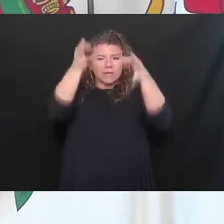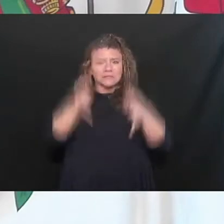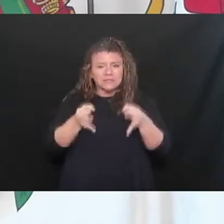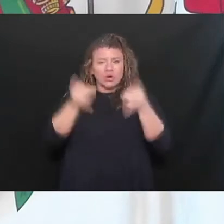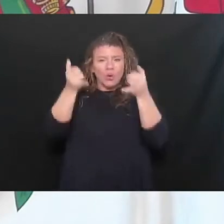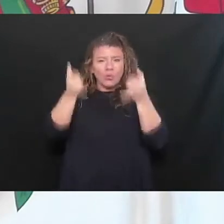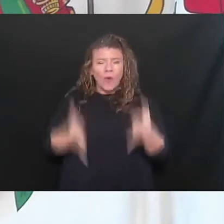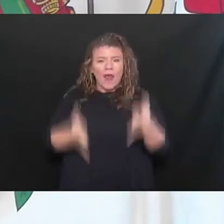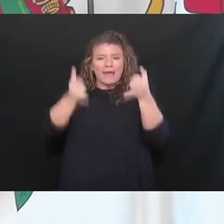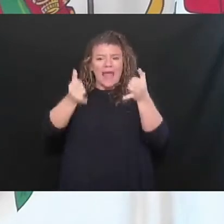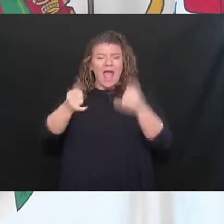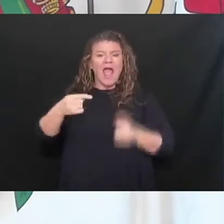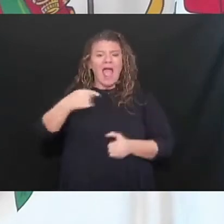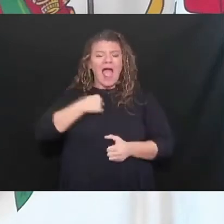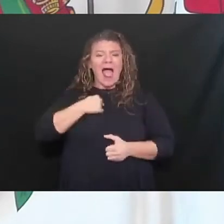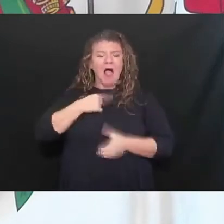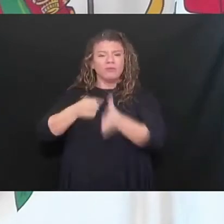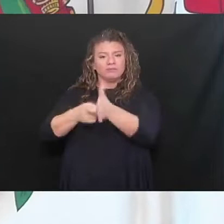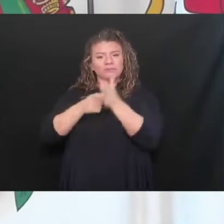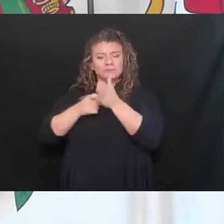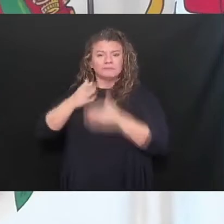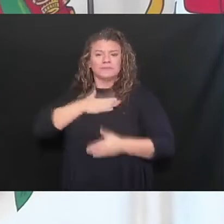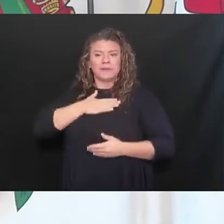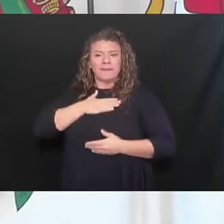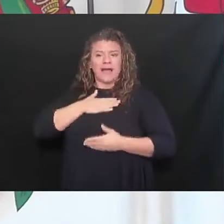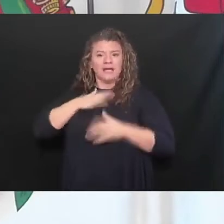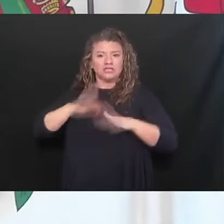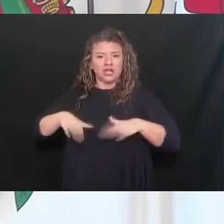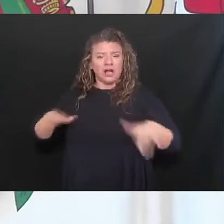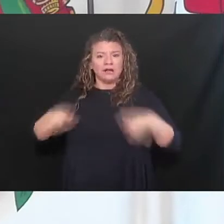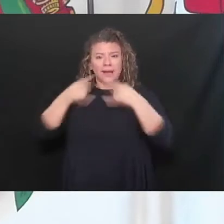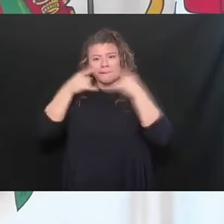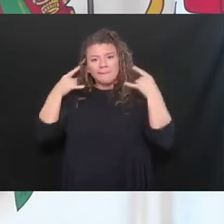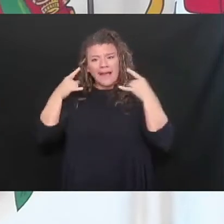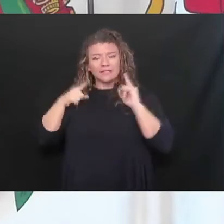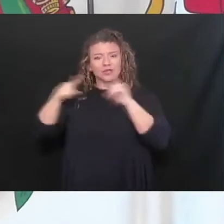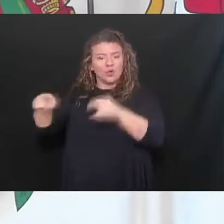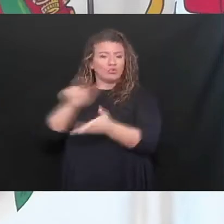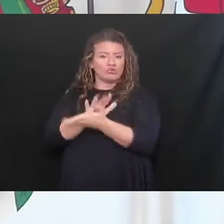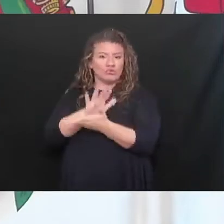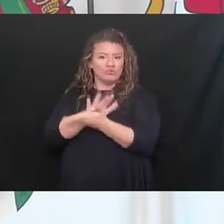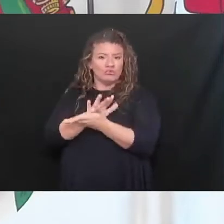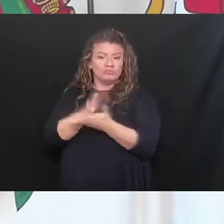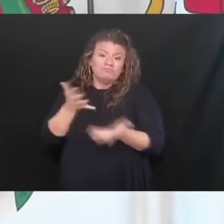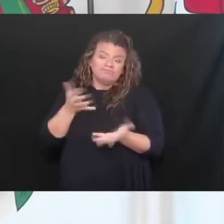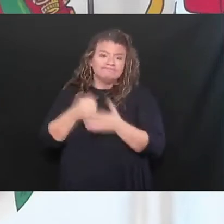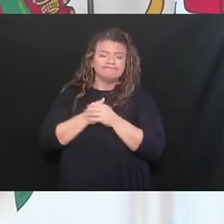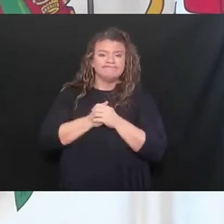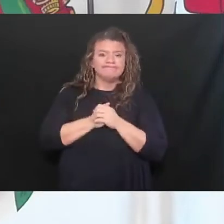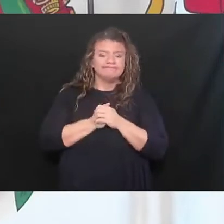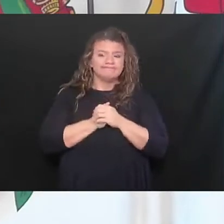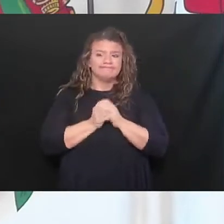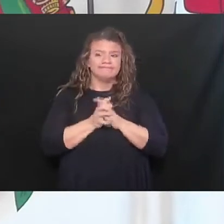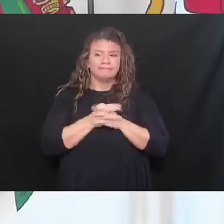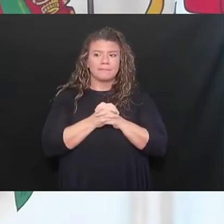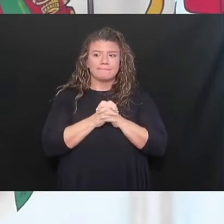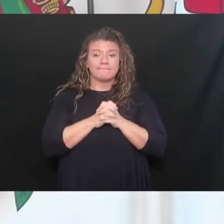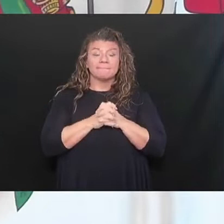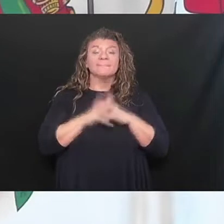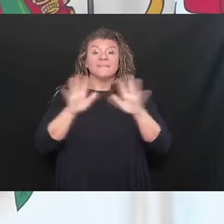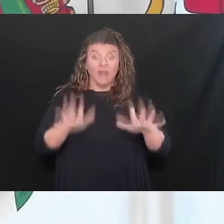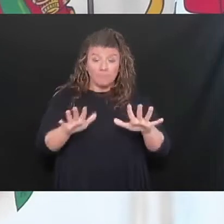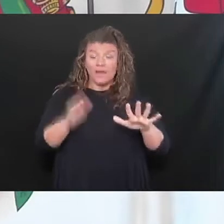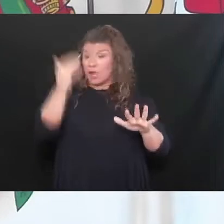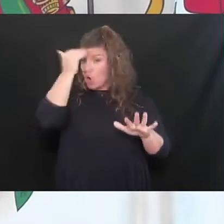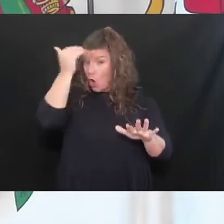saying I would put my child in a mask and send that kid to school. You know, so with